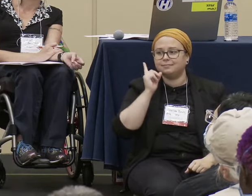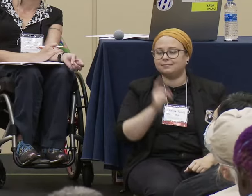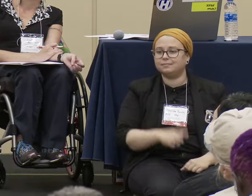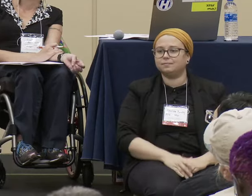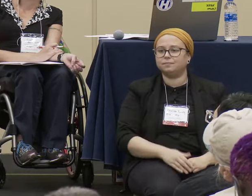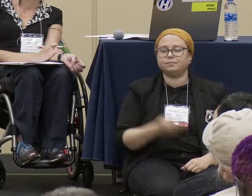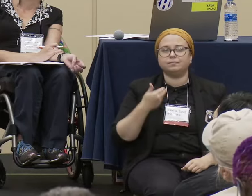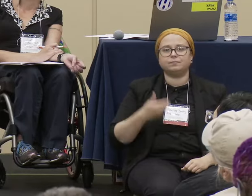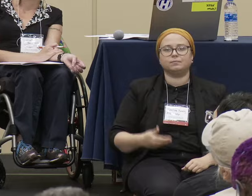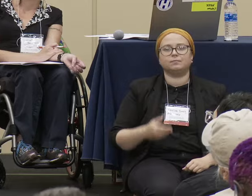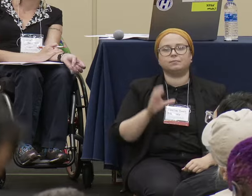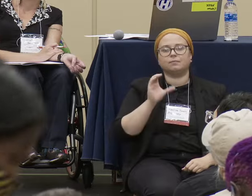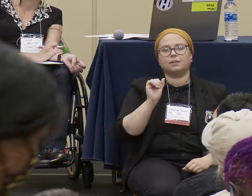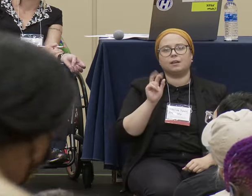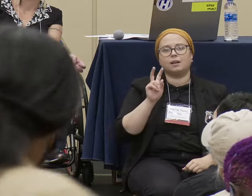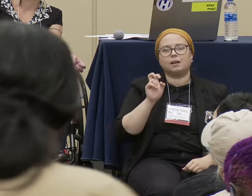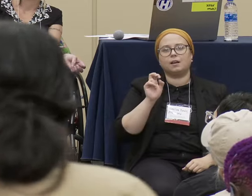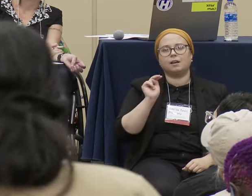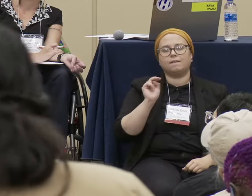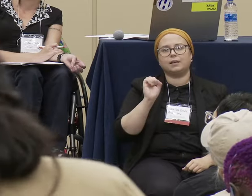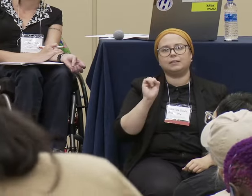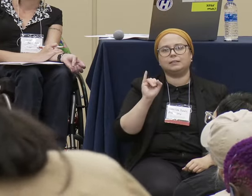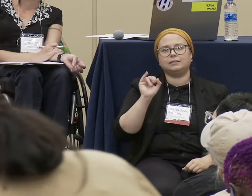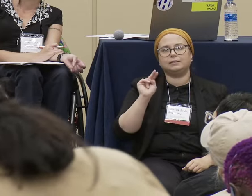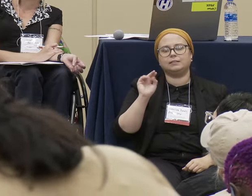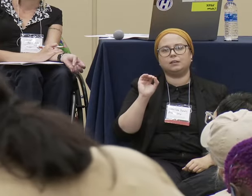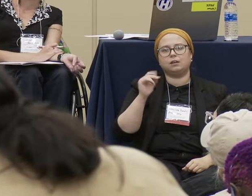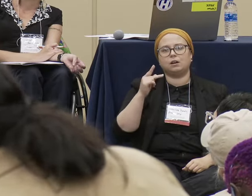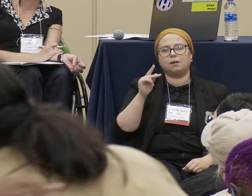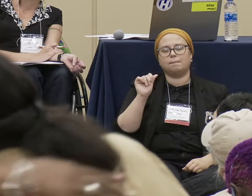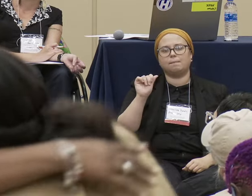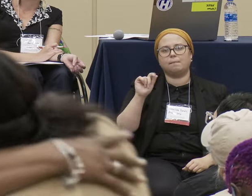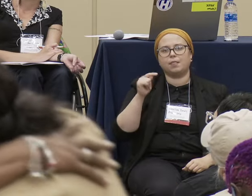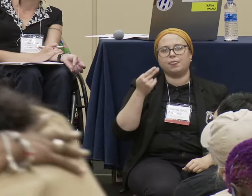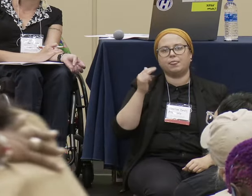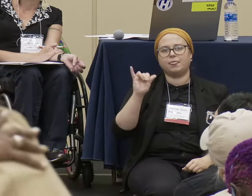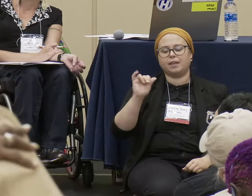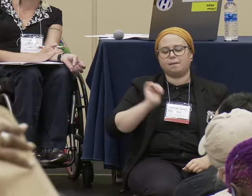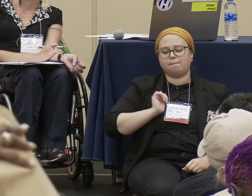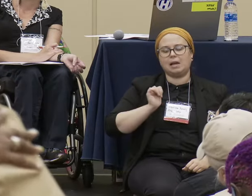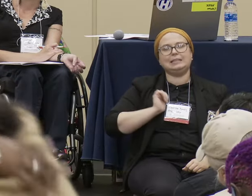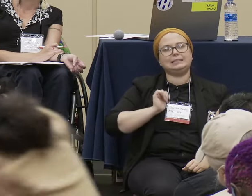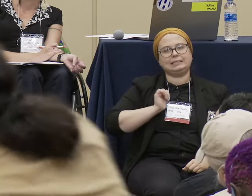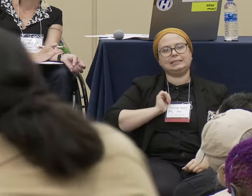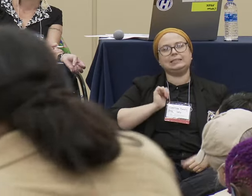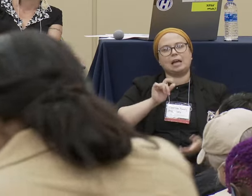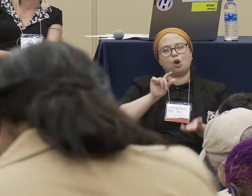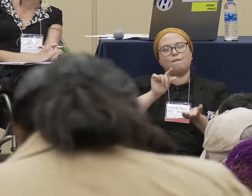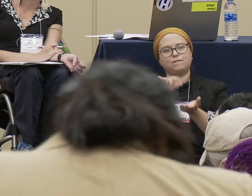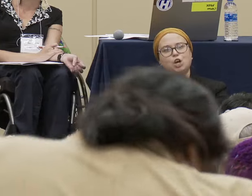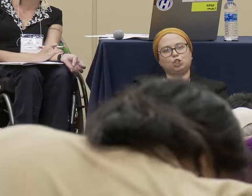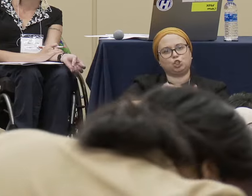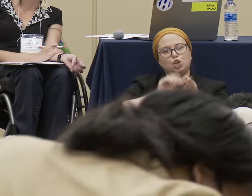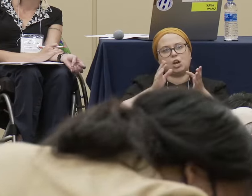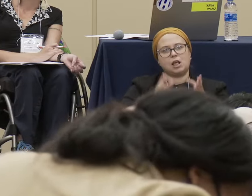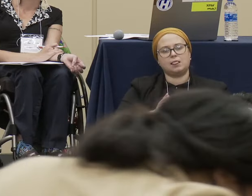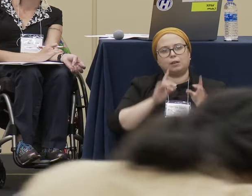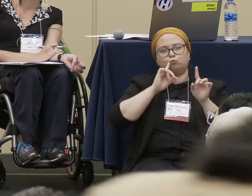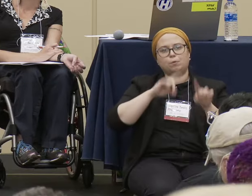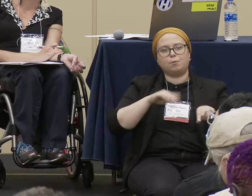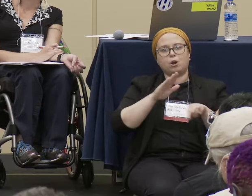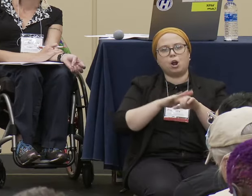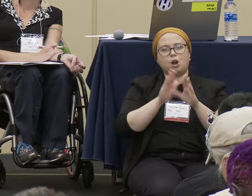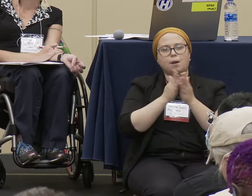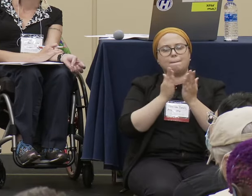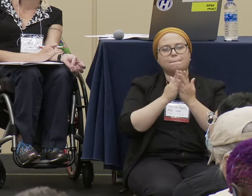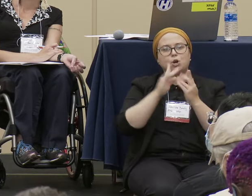My name is Coven Sinopathy, and I'm a journalist here reporting on a book about parenting for